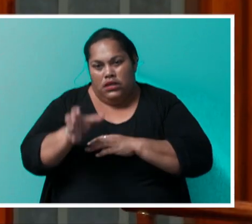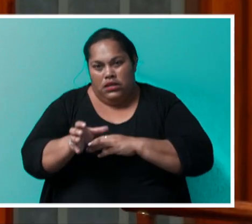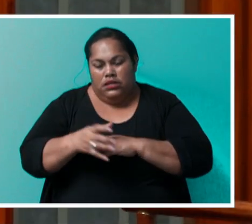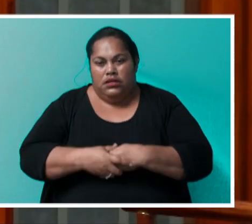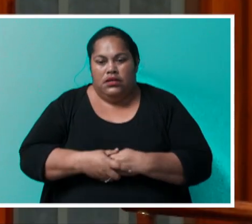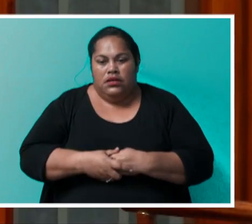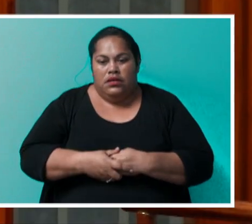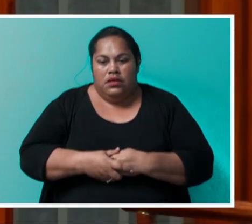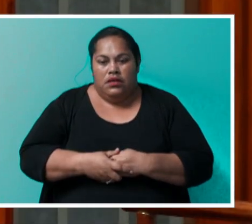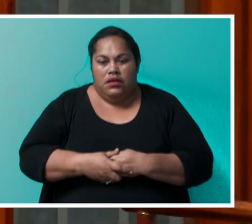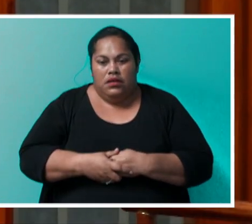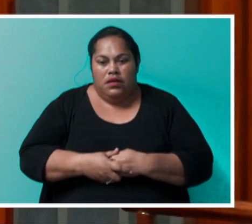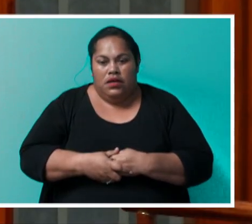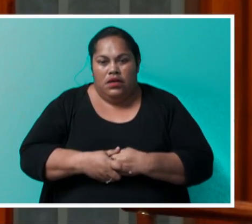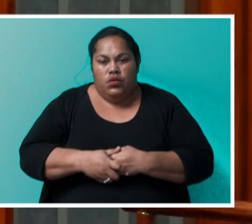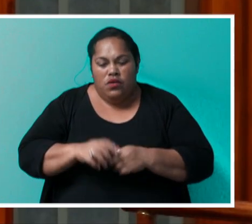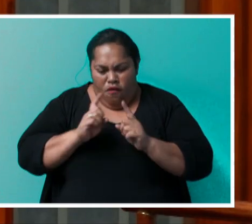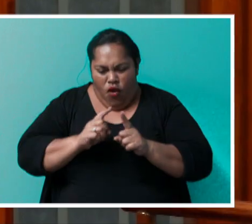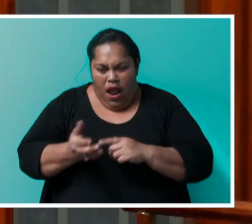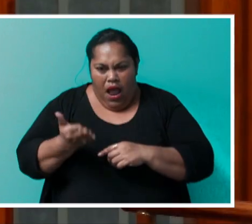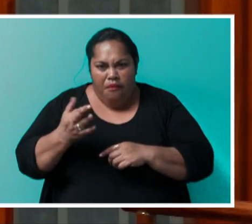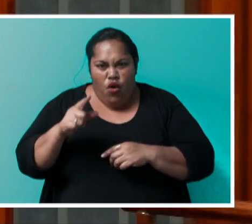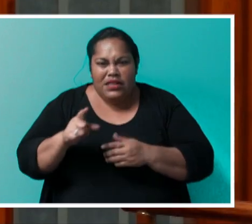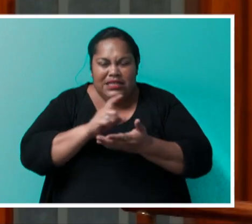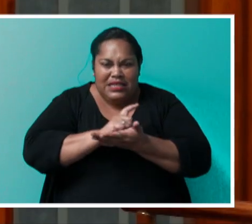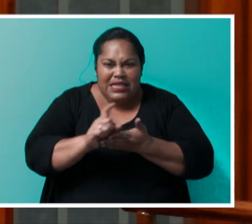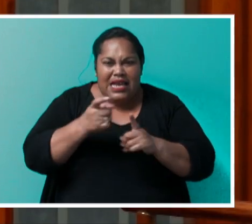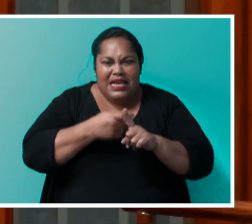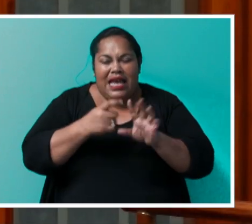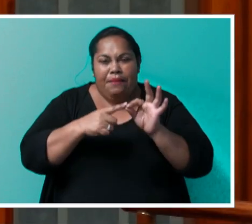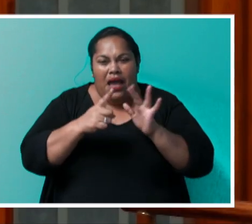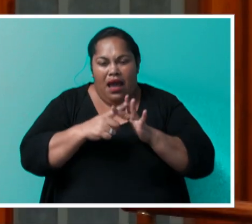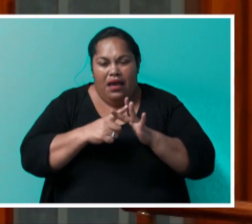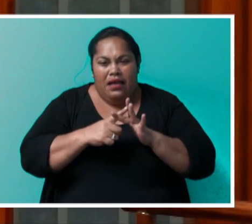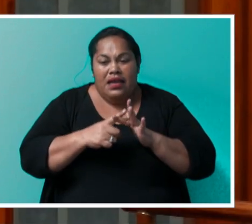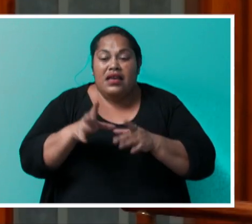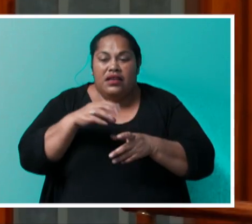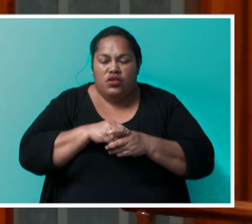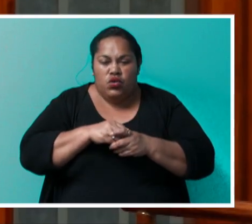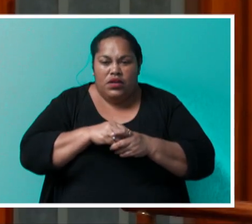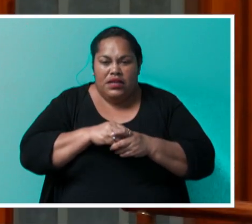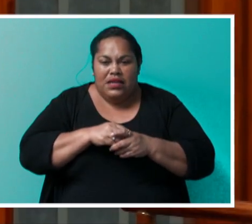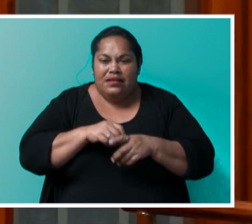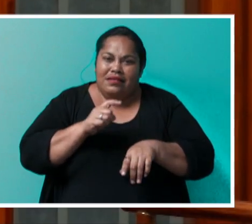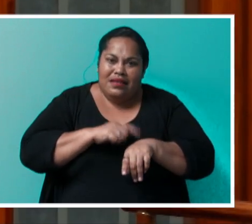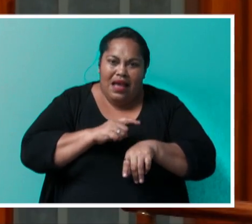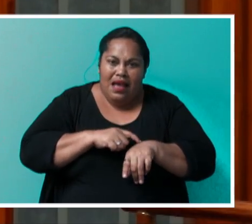We are tracking this pilot against clear KPIs, Mr. Speaker, sir, including turnaround time,